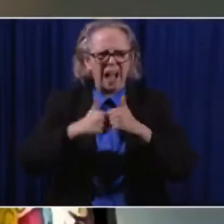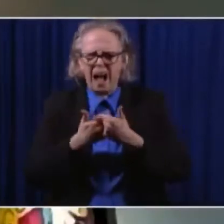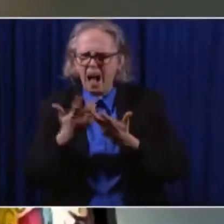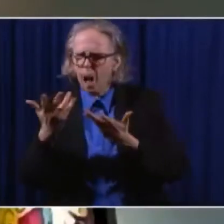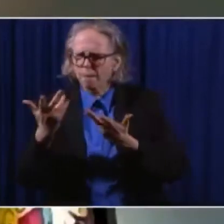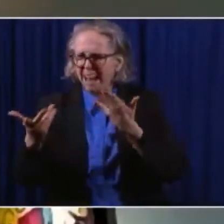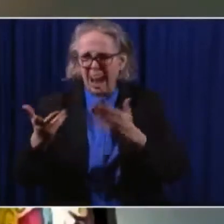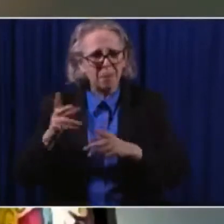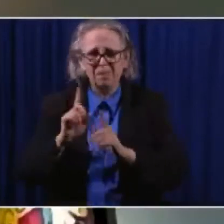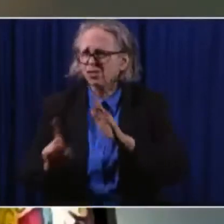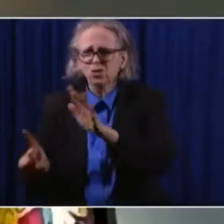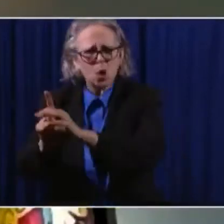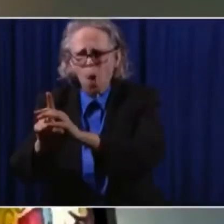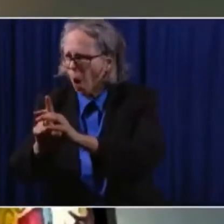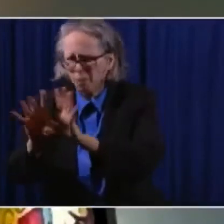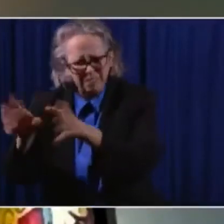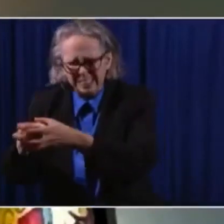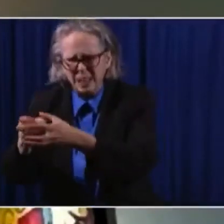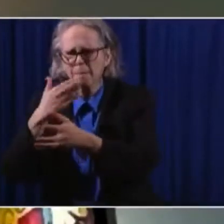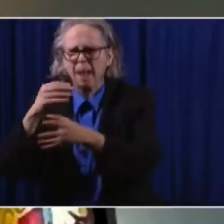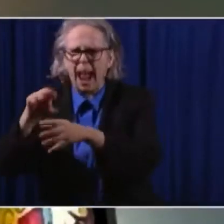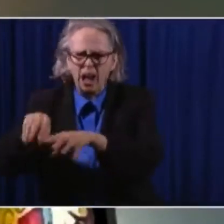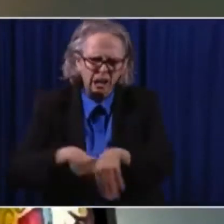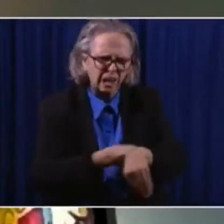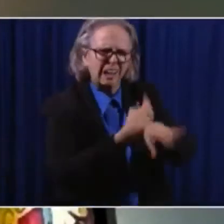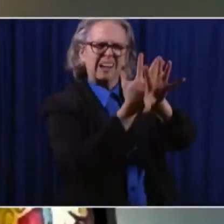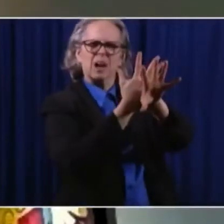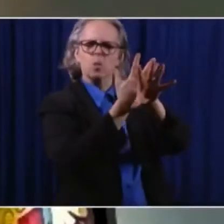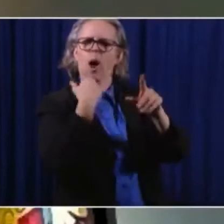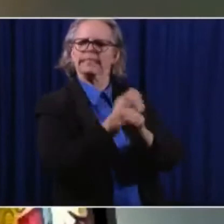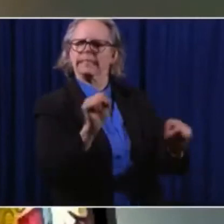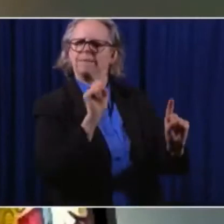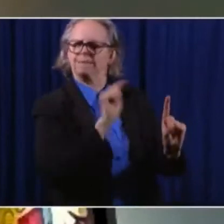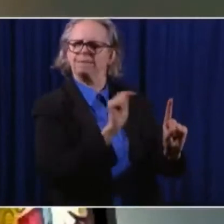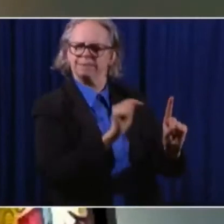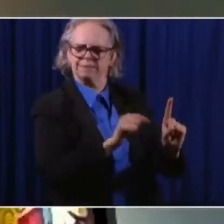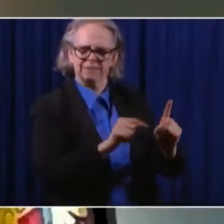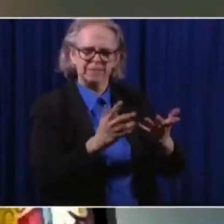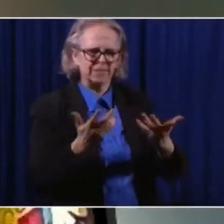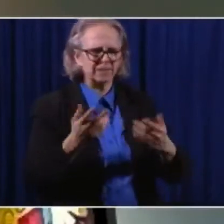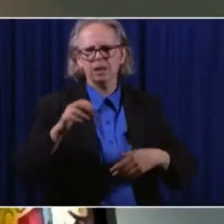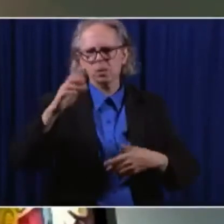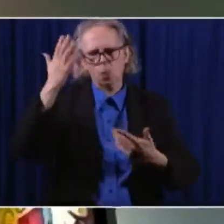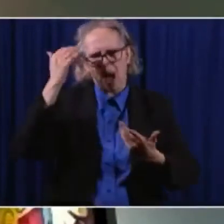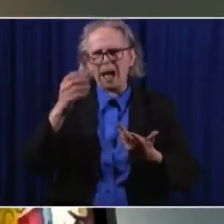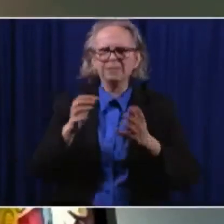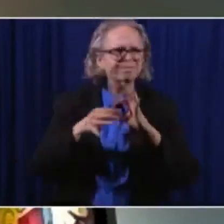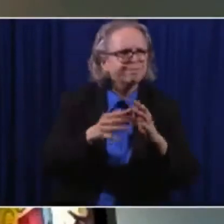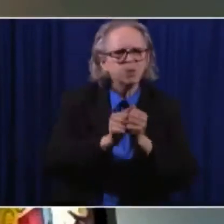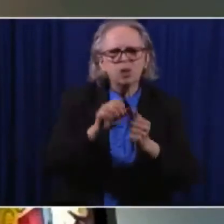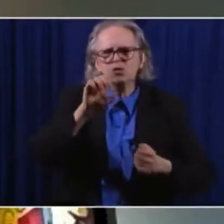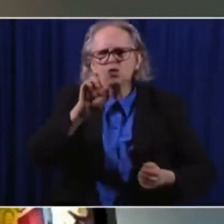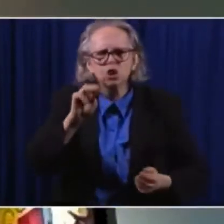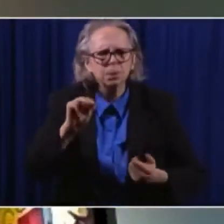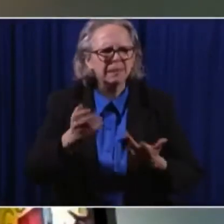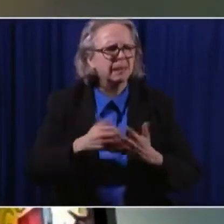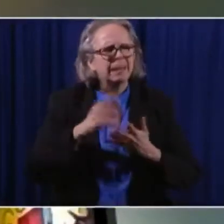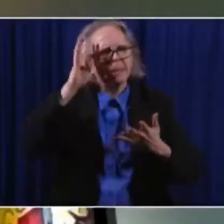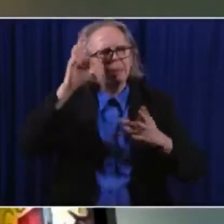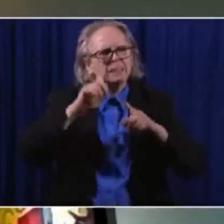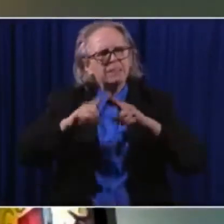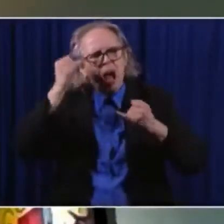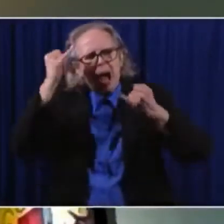for people to connect virtually through social media meetings or other connections. These support